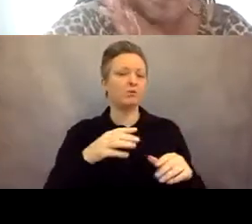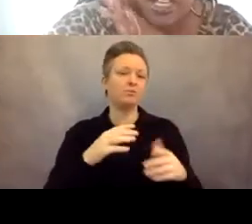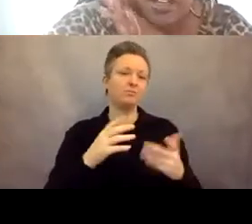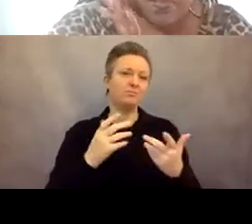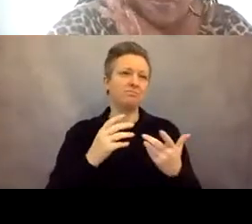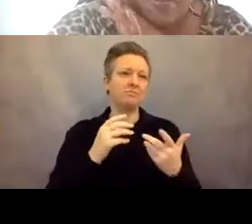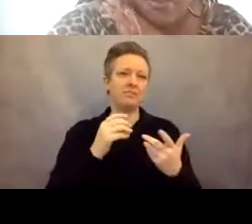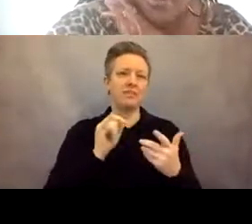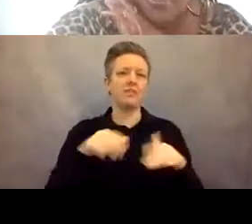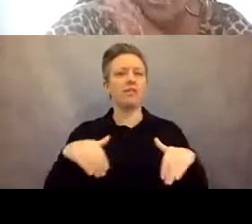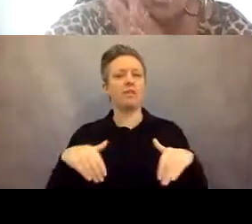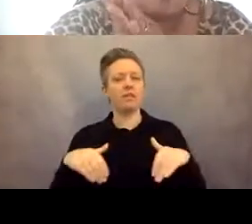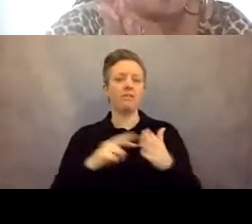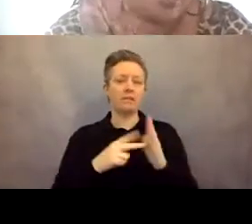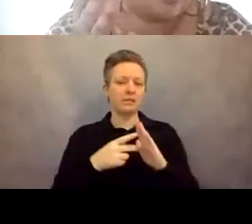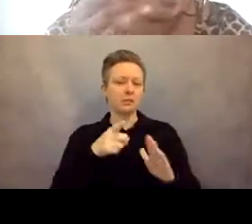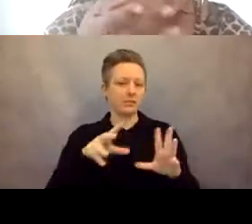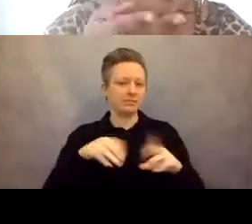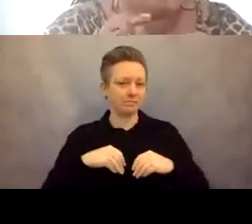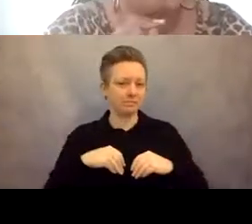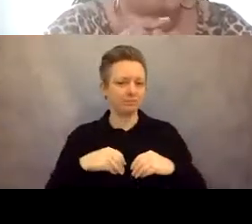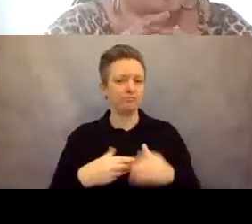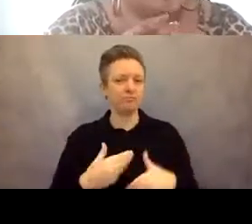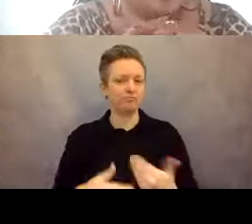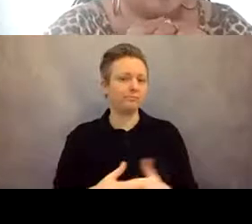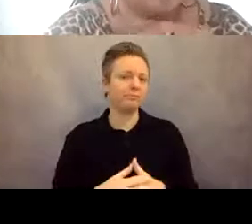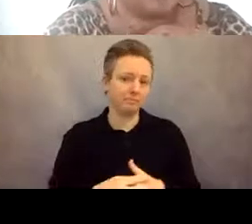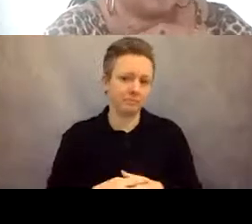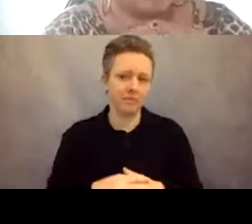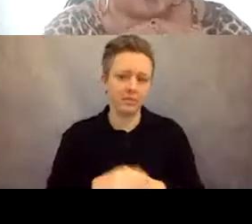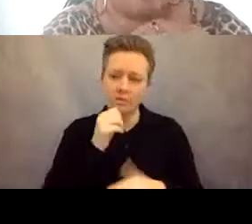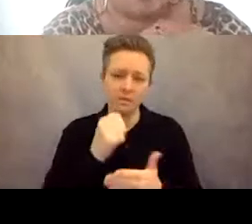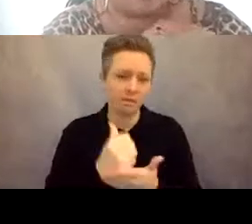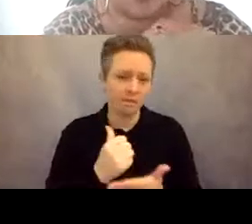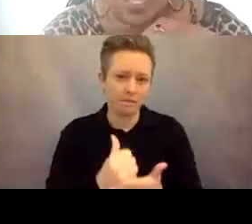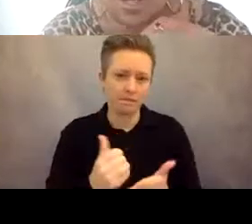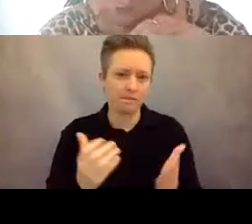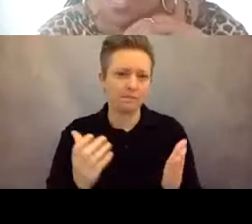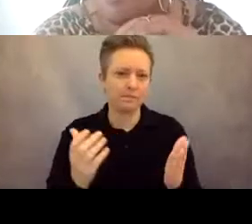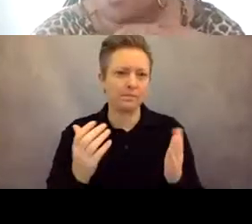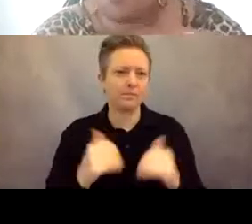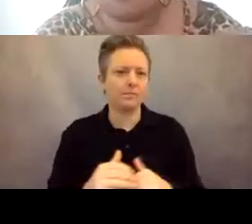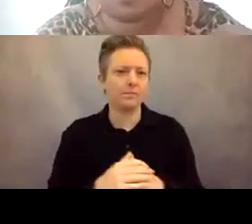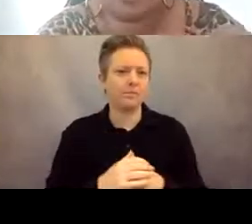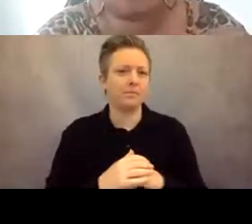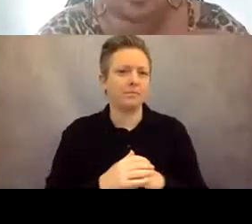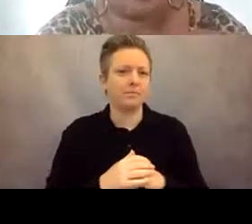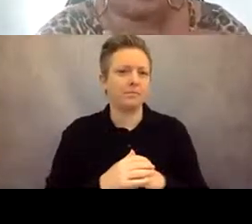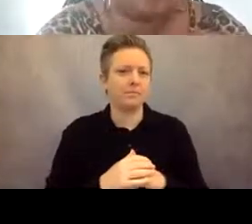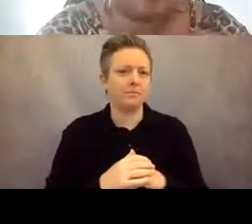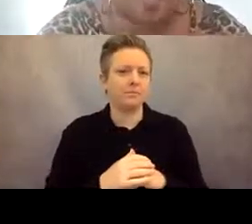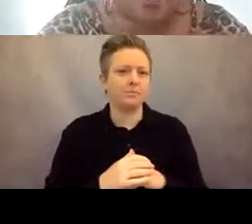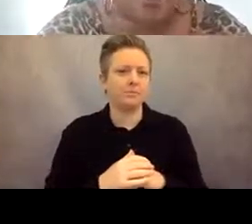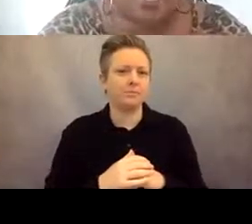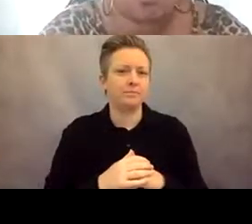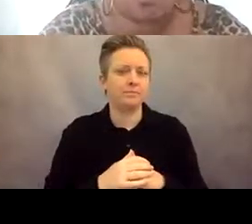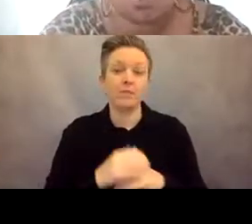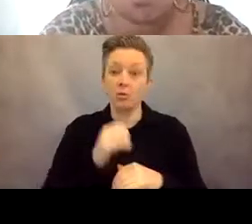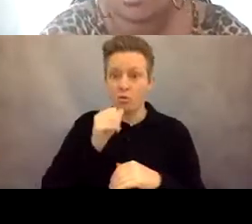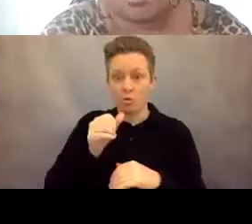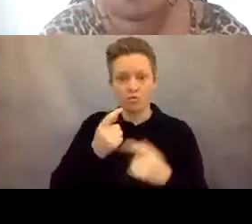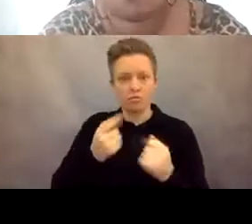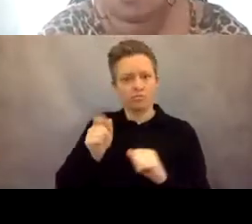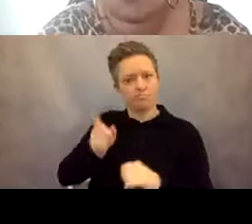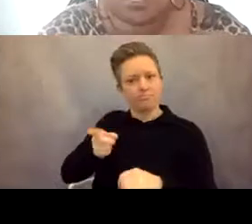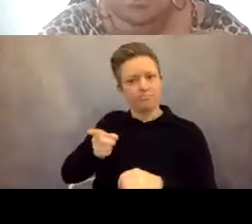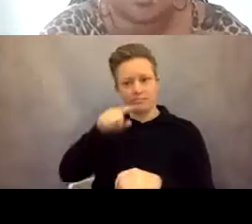listen deeply. Apply trauma-informed principles and working with staff as well. That whole thing of like, leave your baggage at the